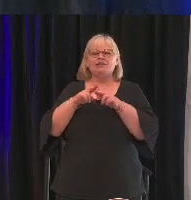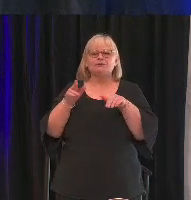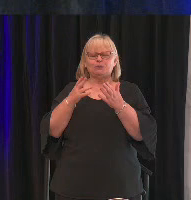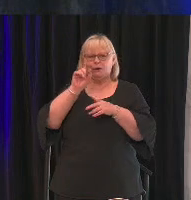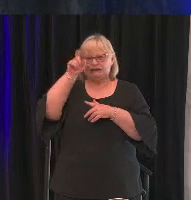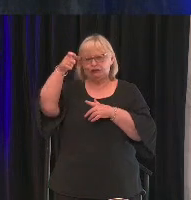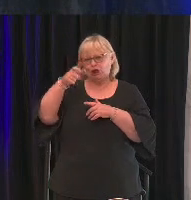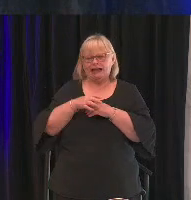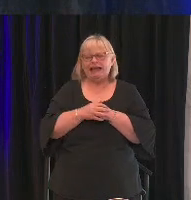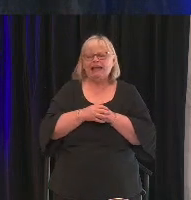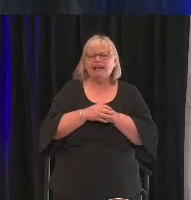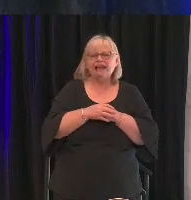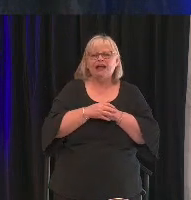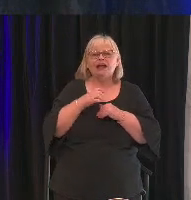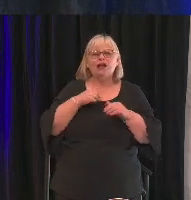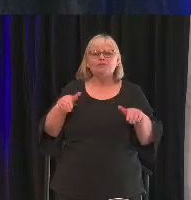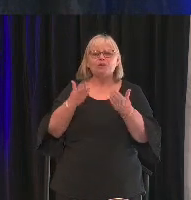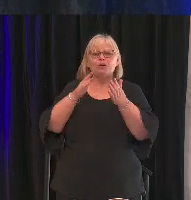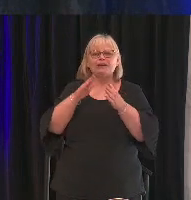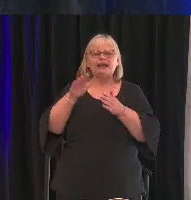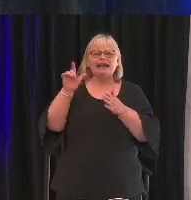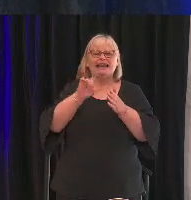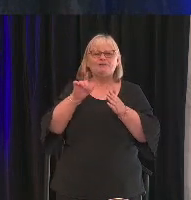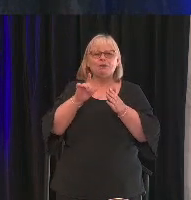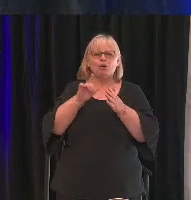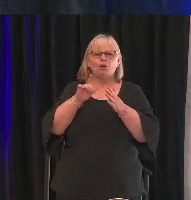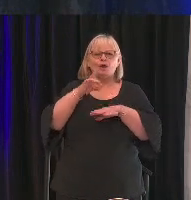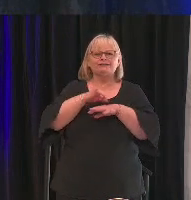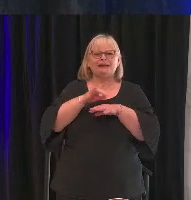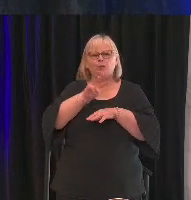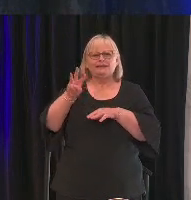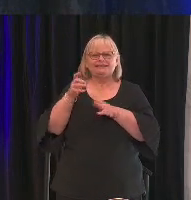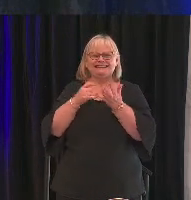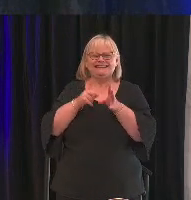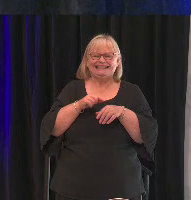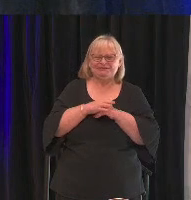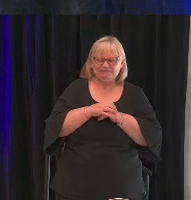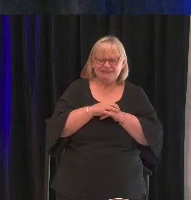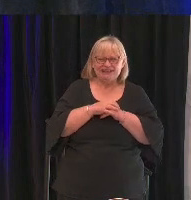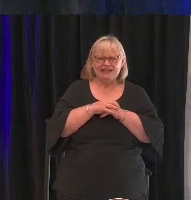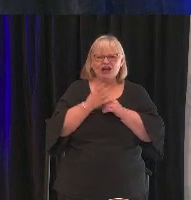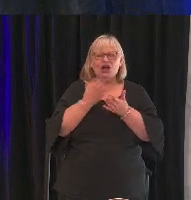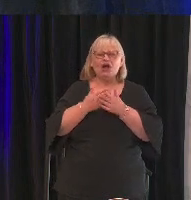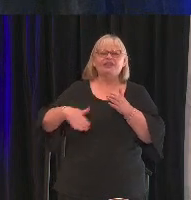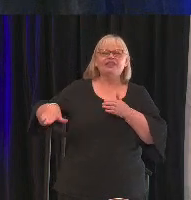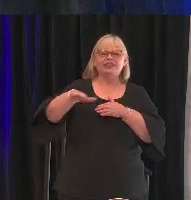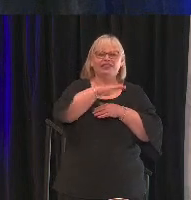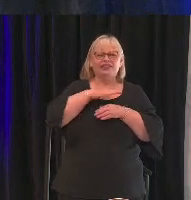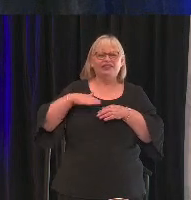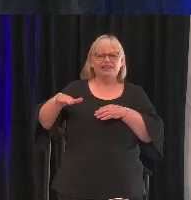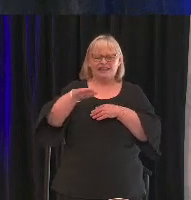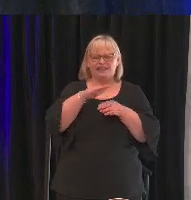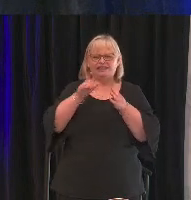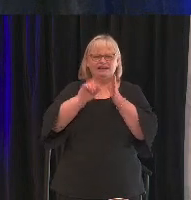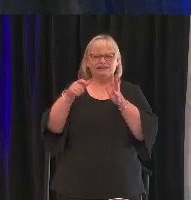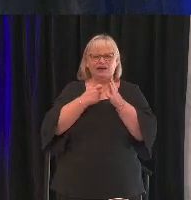Turkey. And I was born in Liverpool Hospital in Western Sydney, on the lands of the Cabrigal clan of the Darug